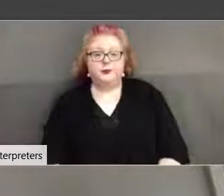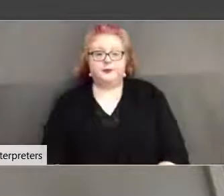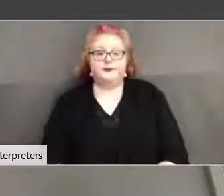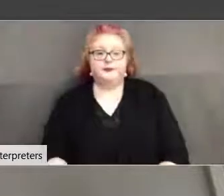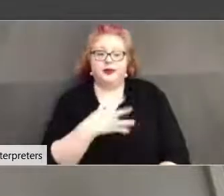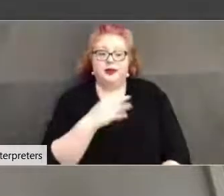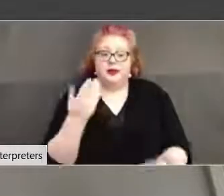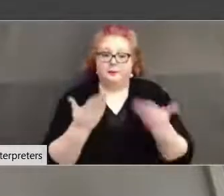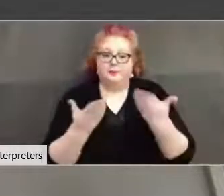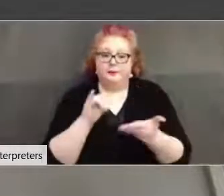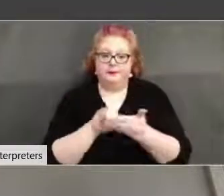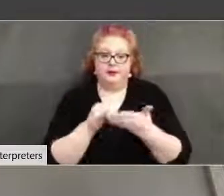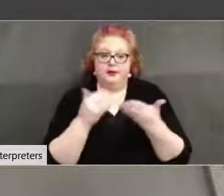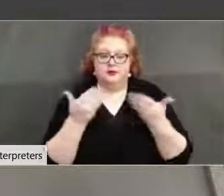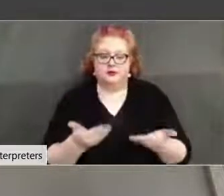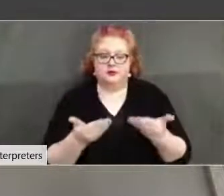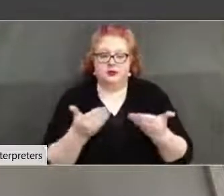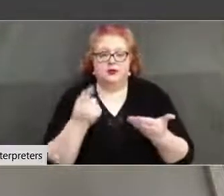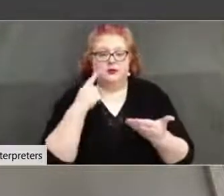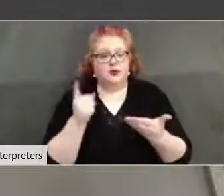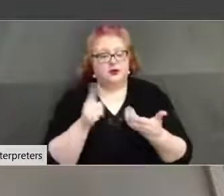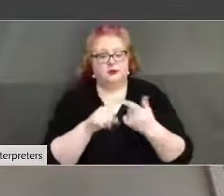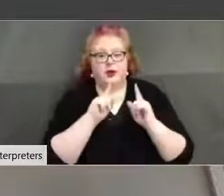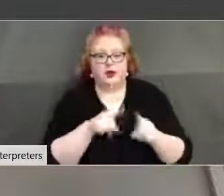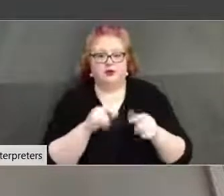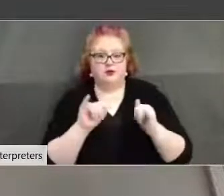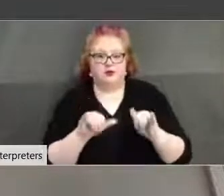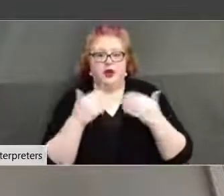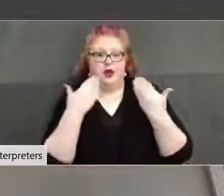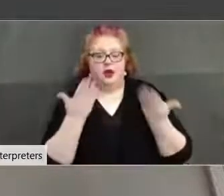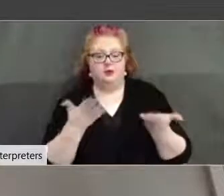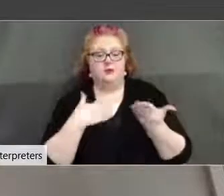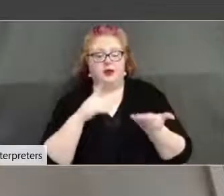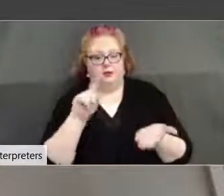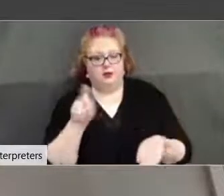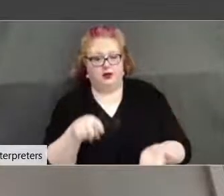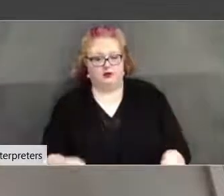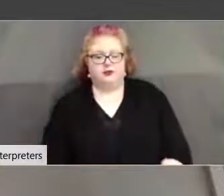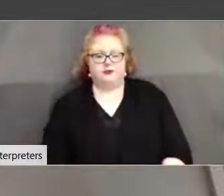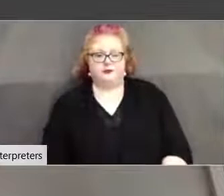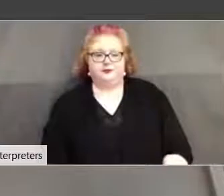It may be too heavy for him to answer, but that's my question. Yes, ma'am.